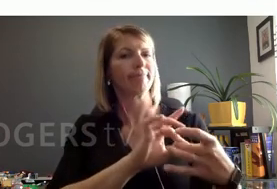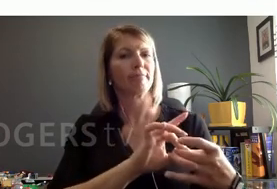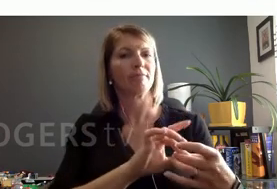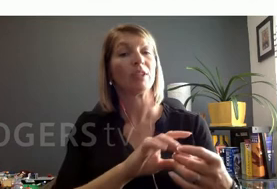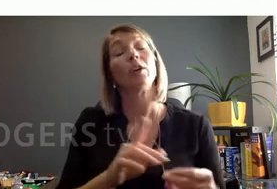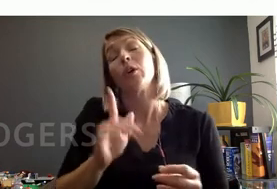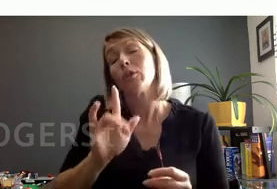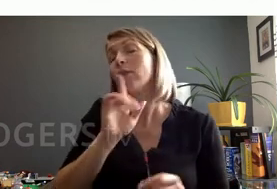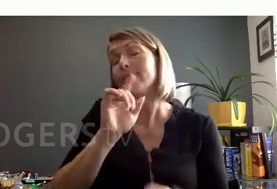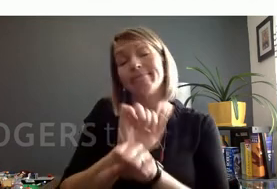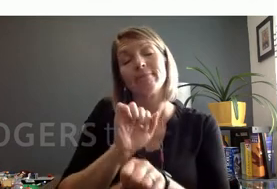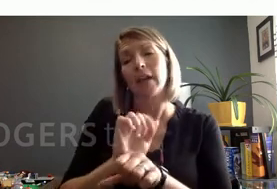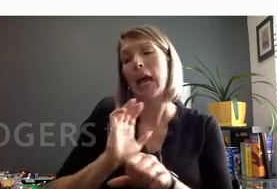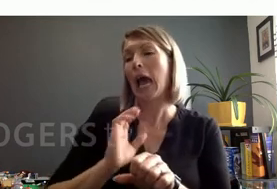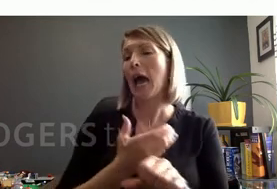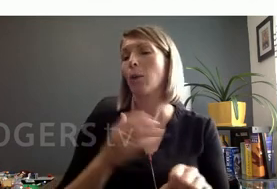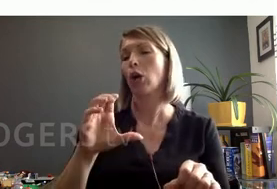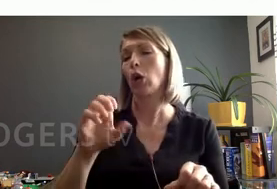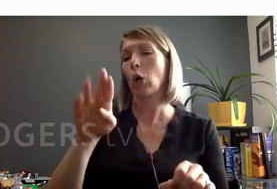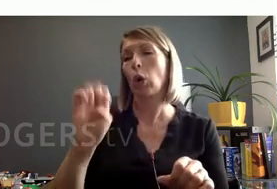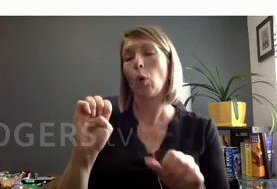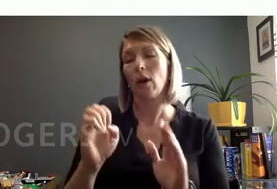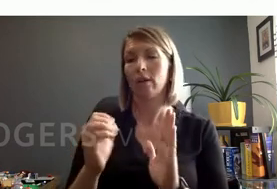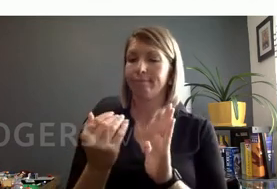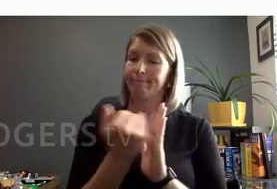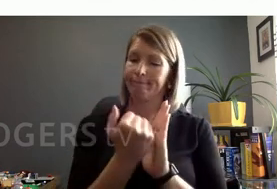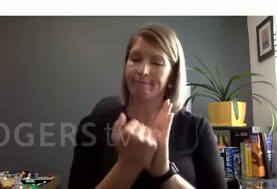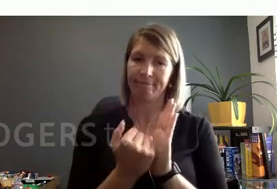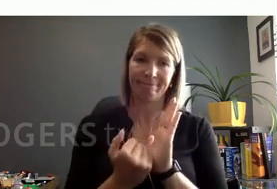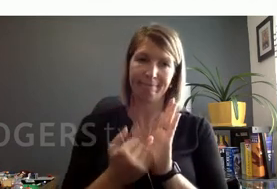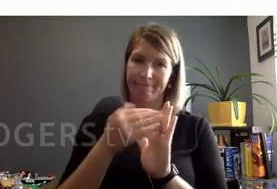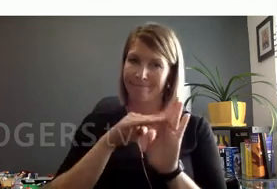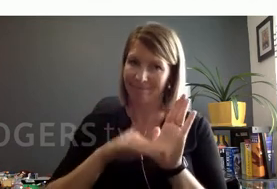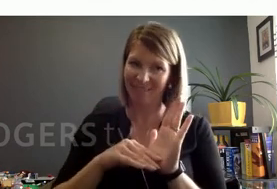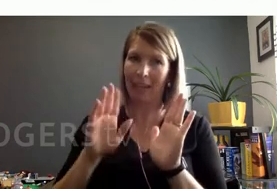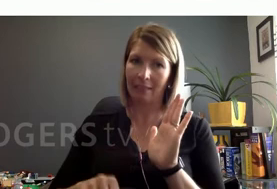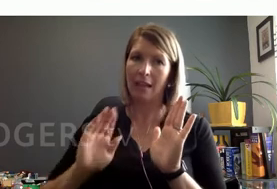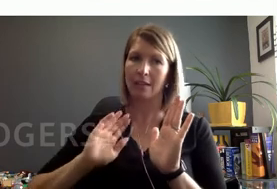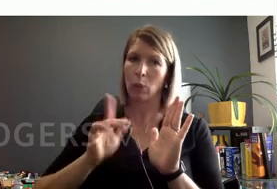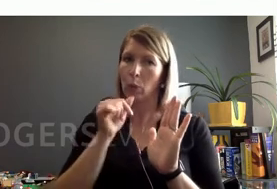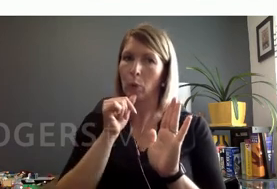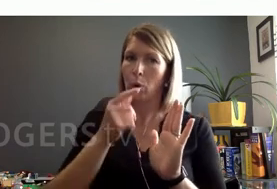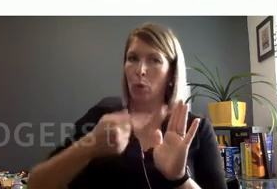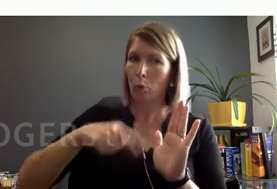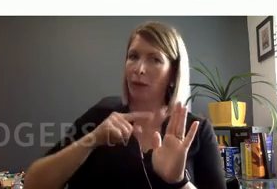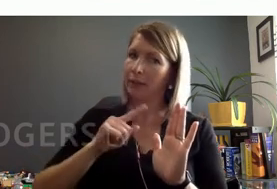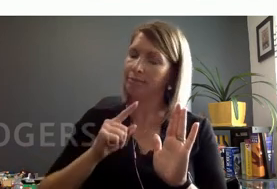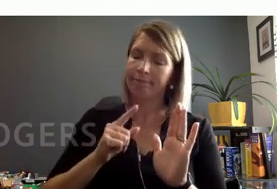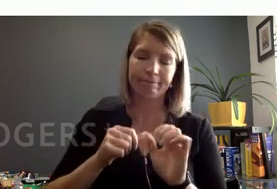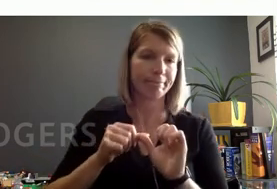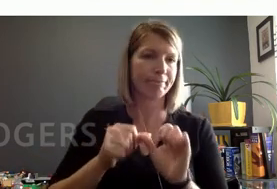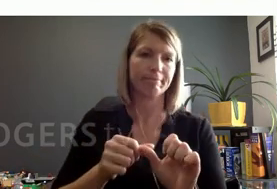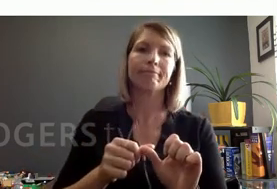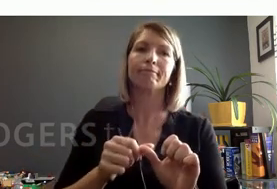values. And it has a big impact on our people, on our clients, and our communities. Excellent. Thanks so much, Colin, for